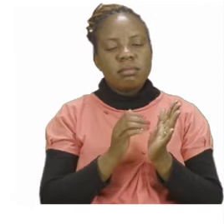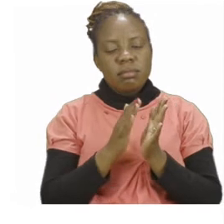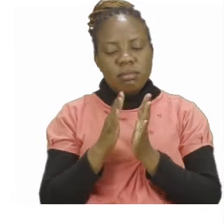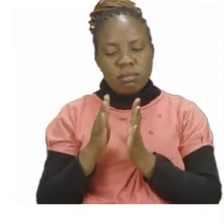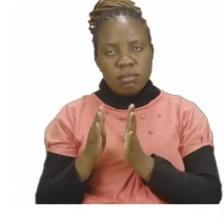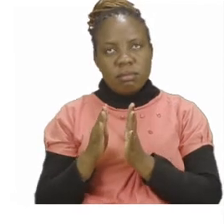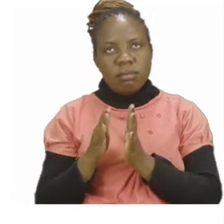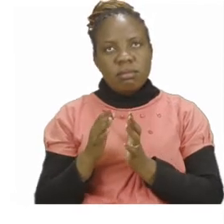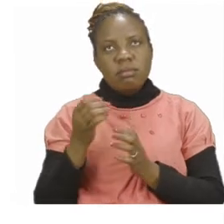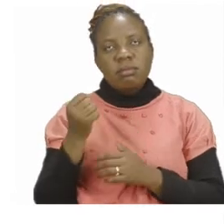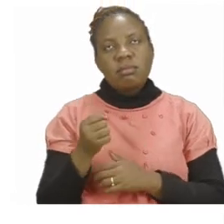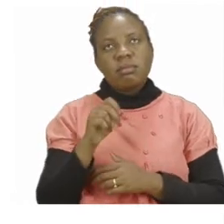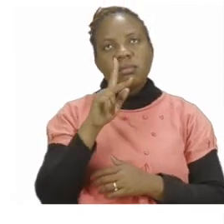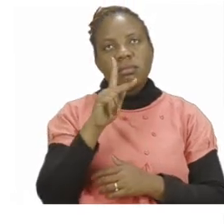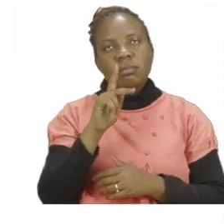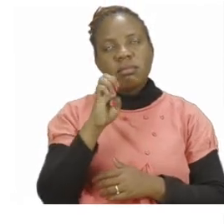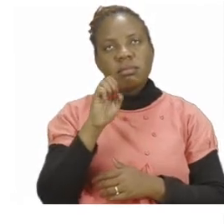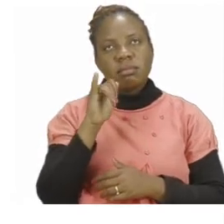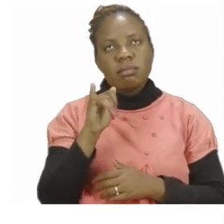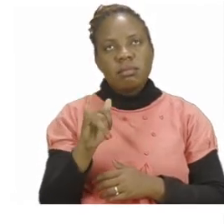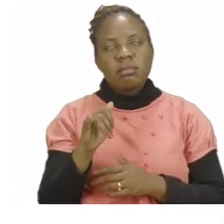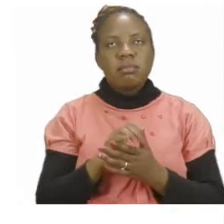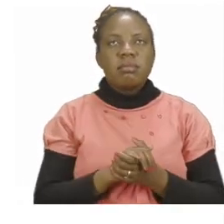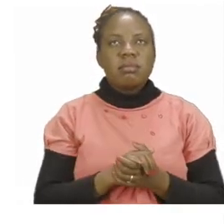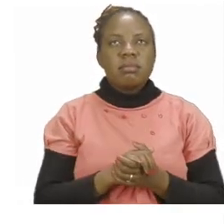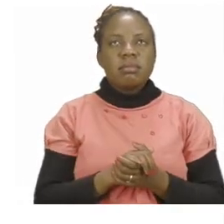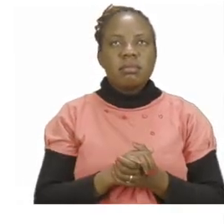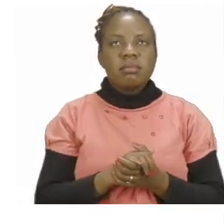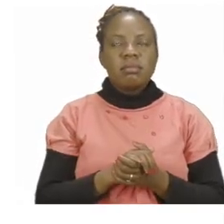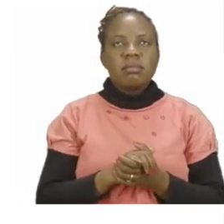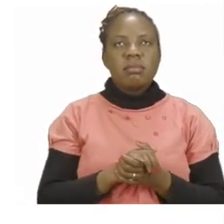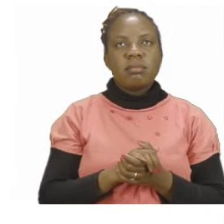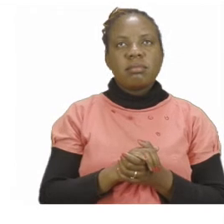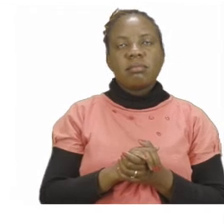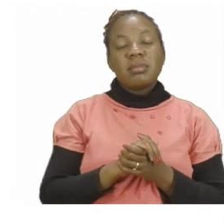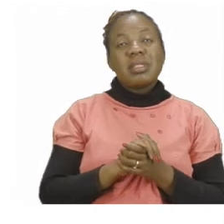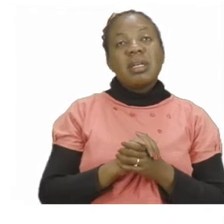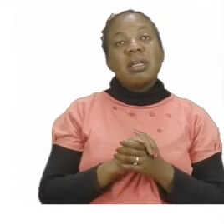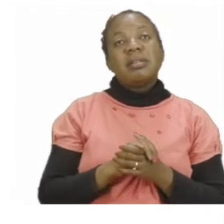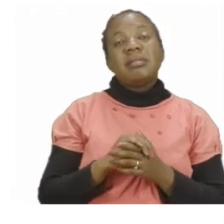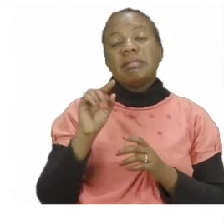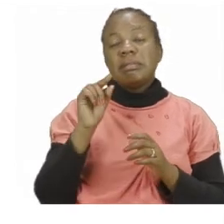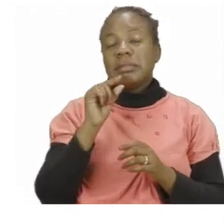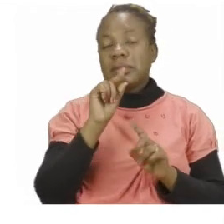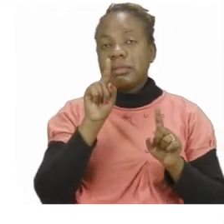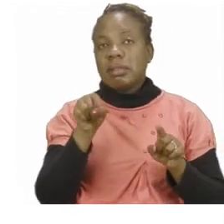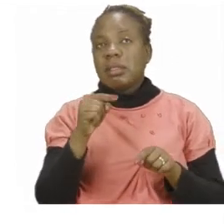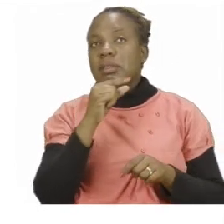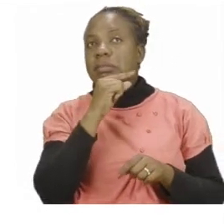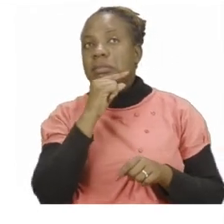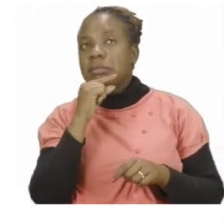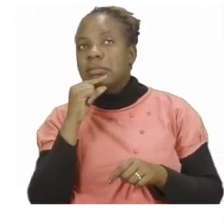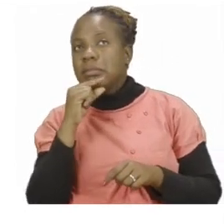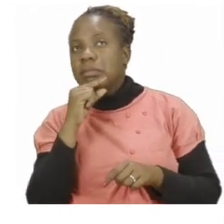a key. You will see the key is also labeled key. Right. So